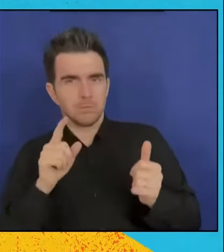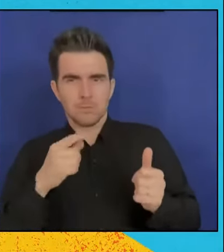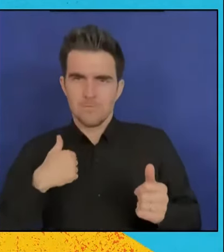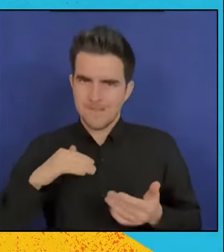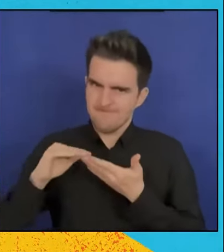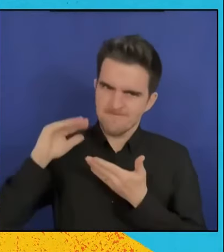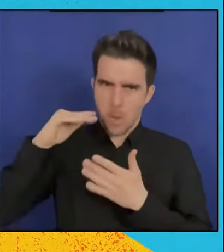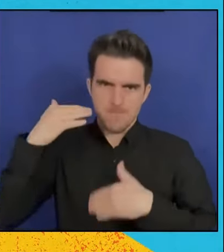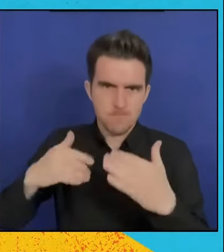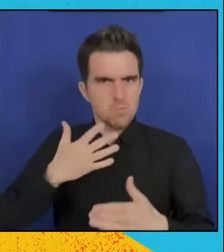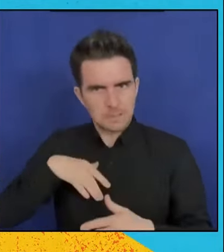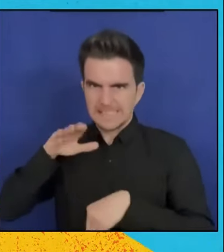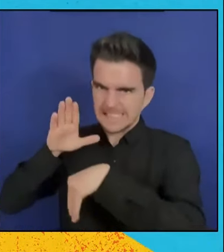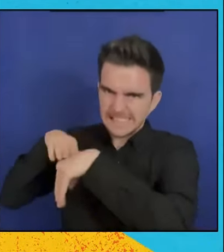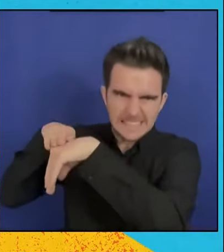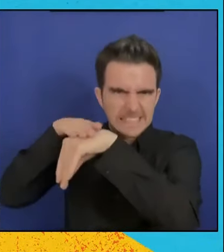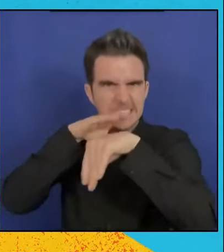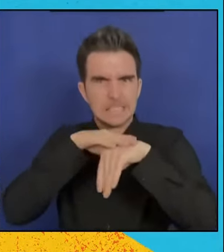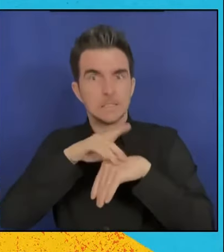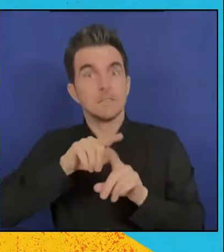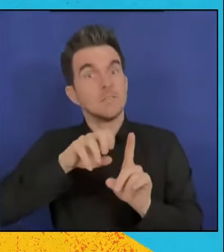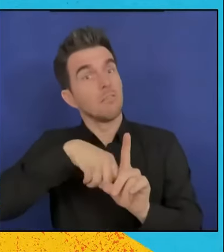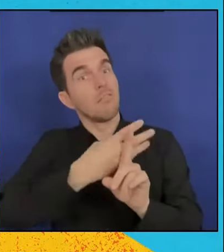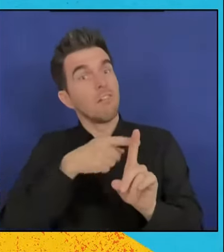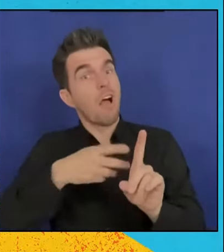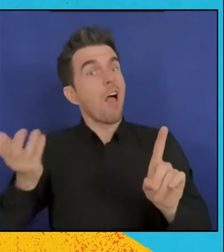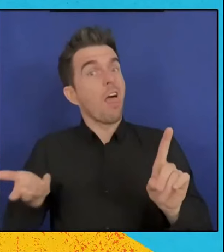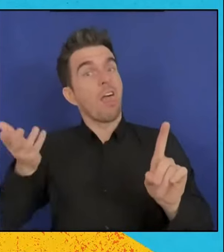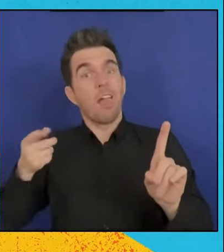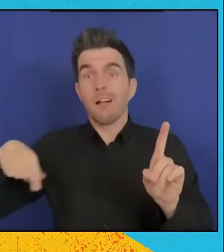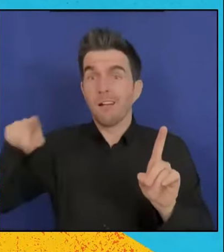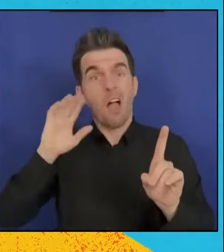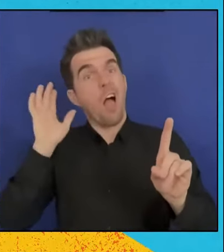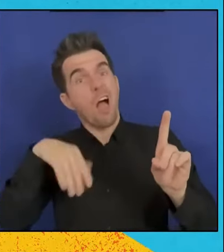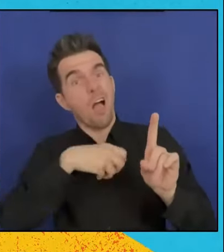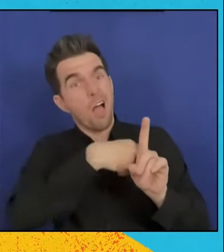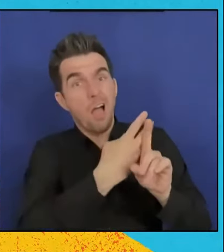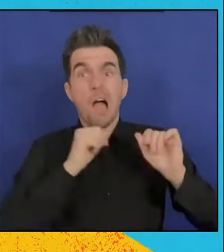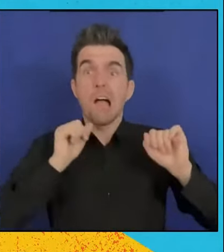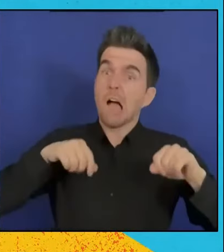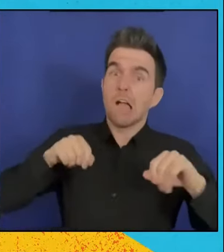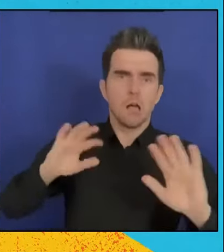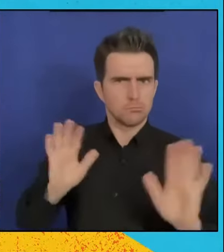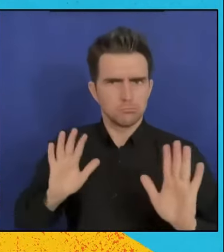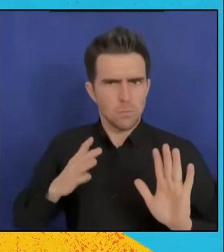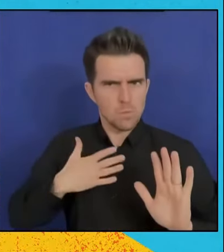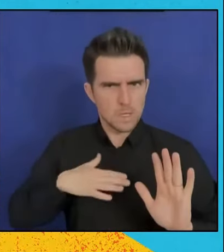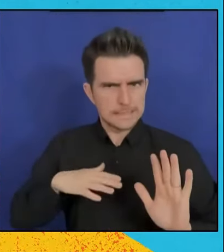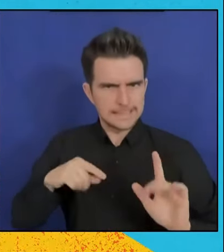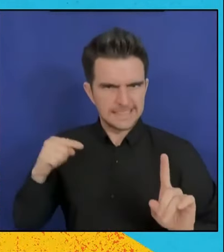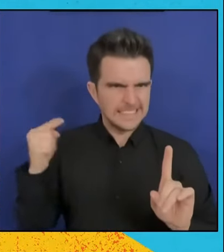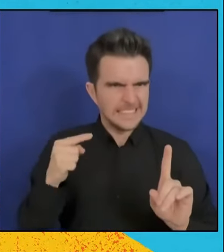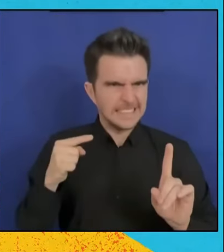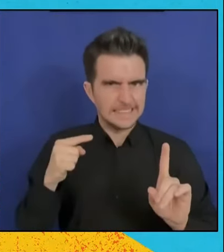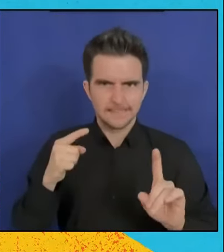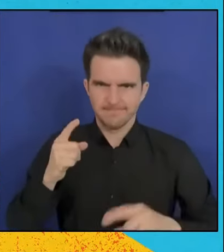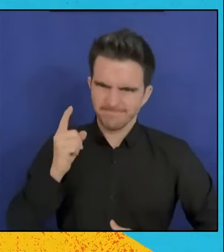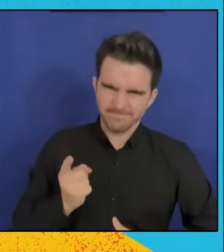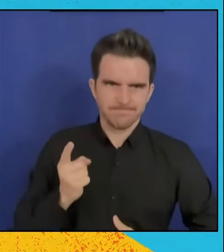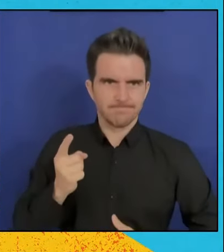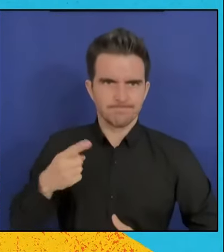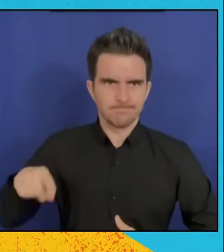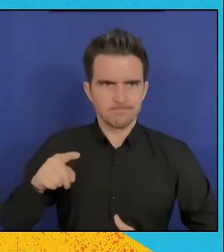to be able to continue to think together, act together, and see one another in a world that is so preoccupied with basically pointing